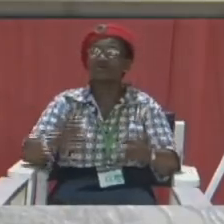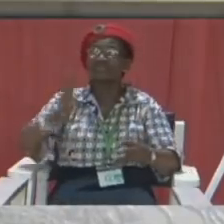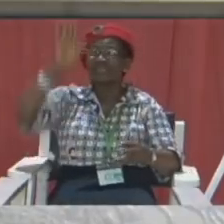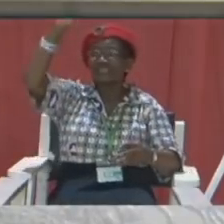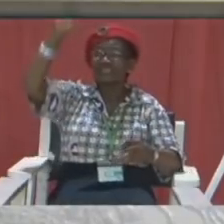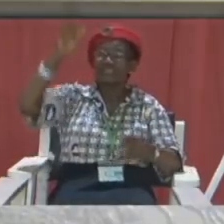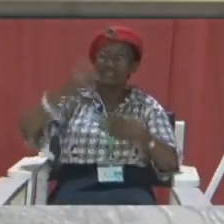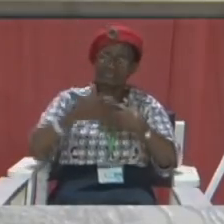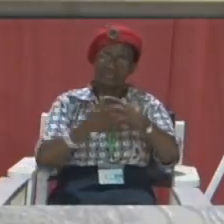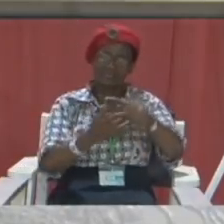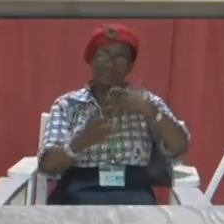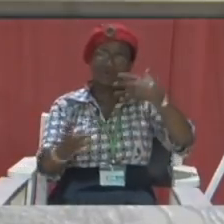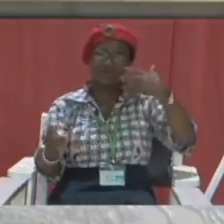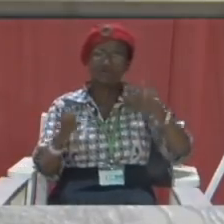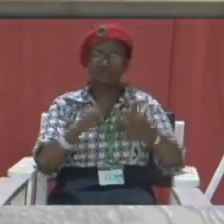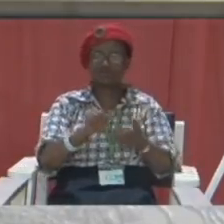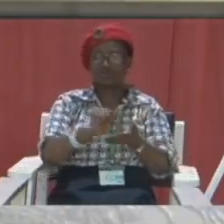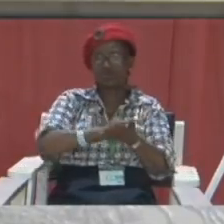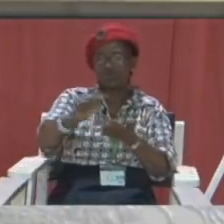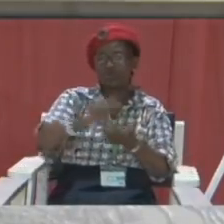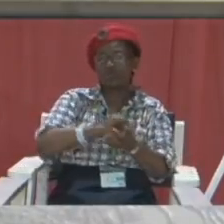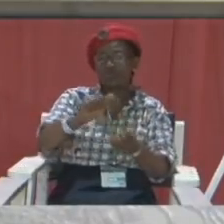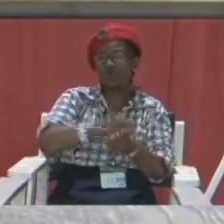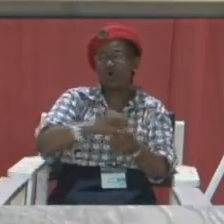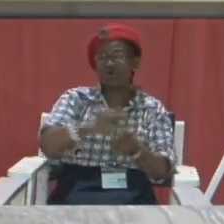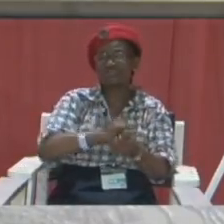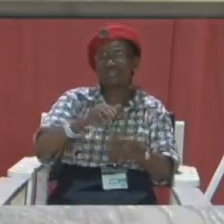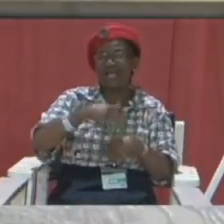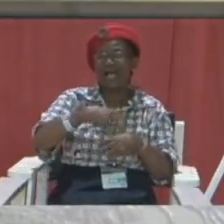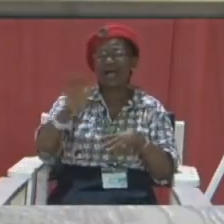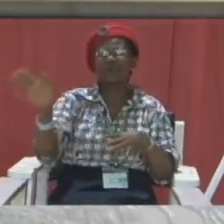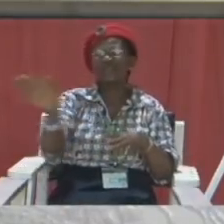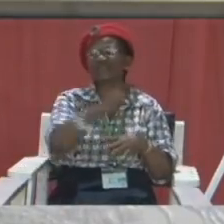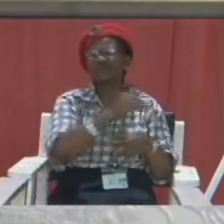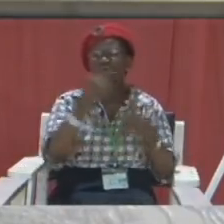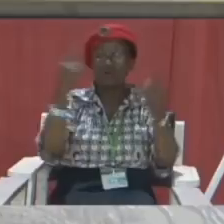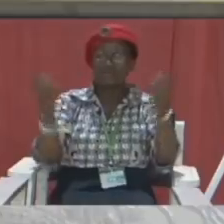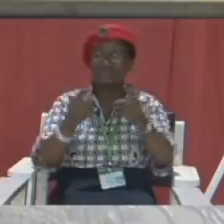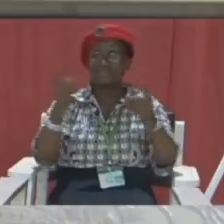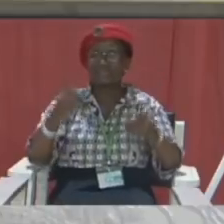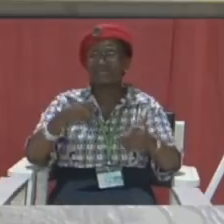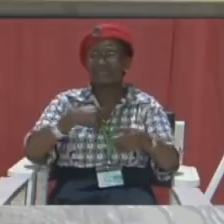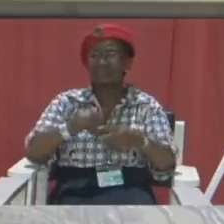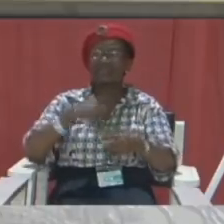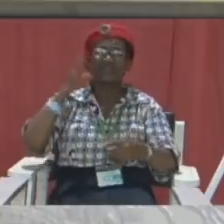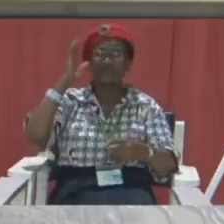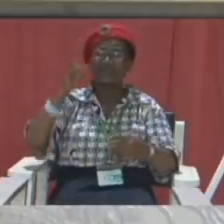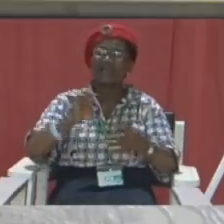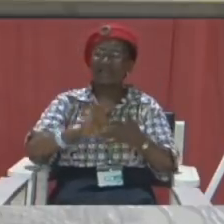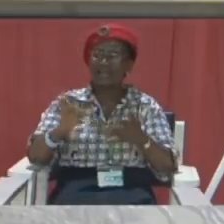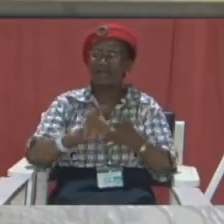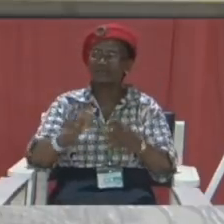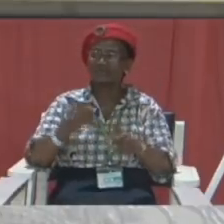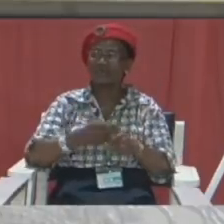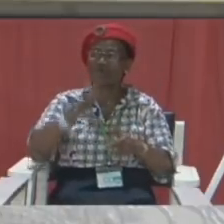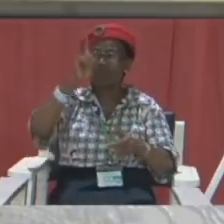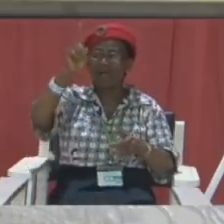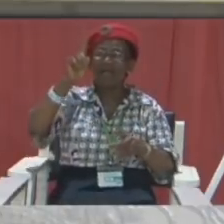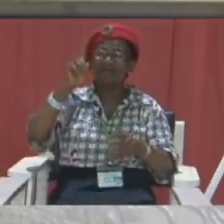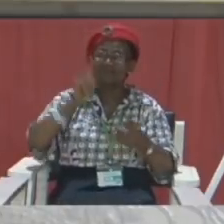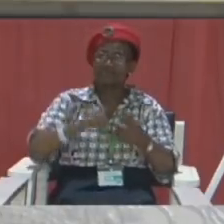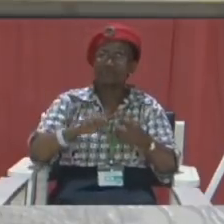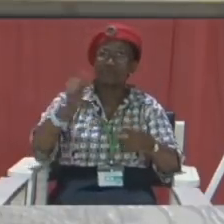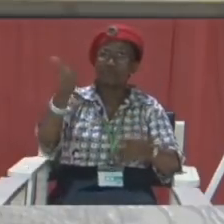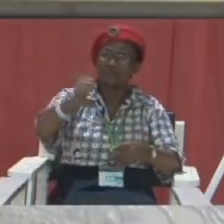ese re danu. I will count from 1 to 10. Ma wa ka o kami lati ni de mewa. And I won't be